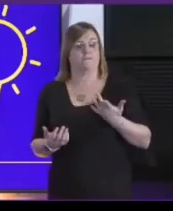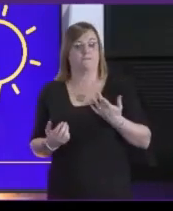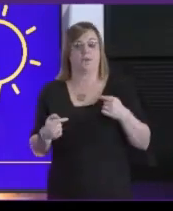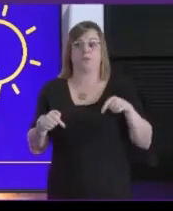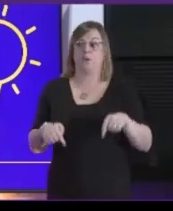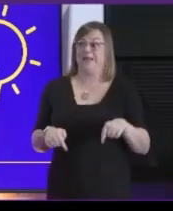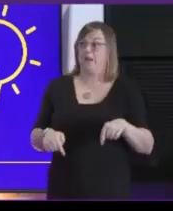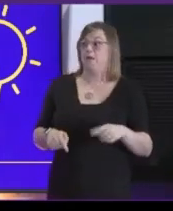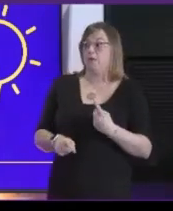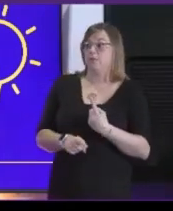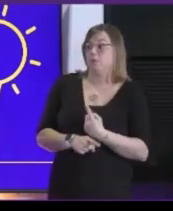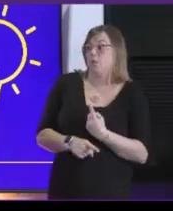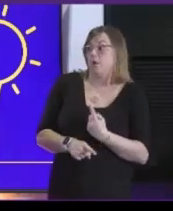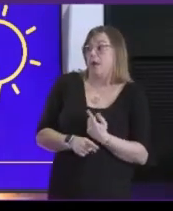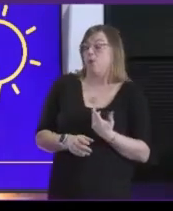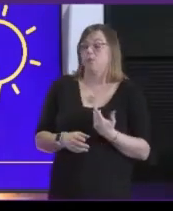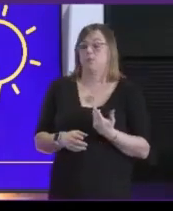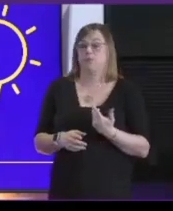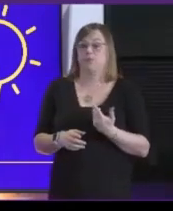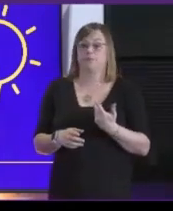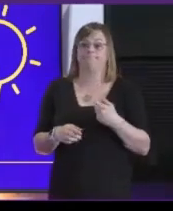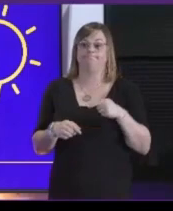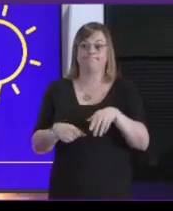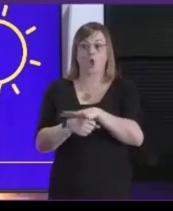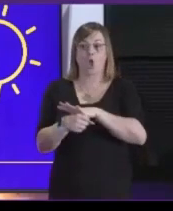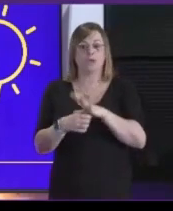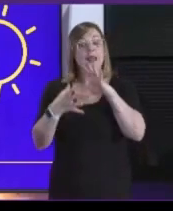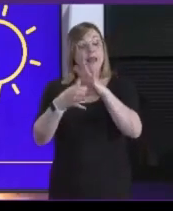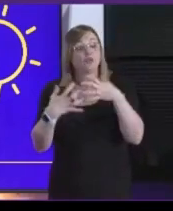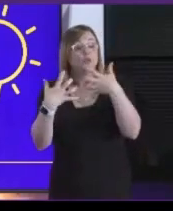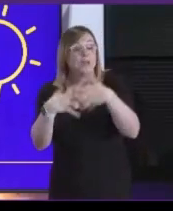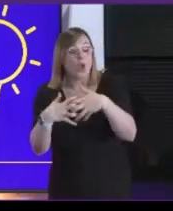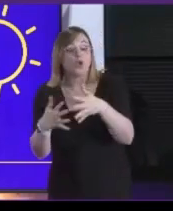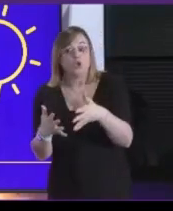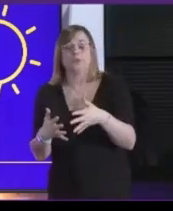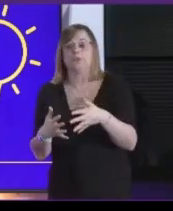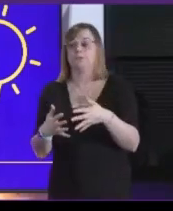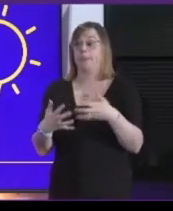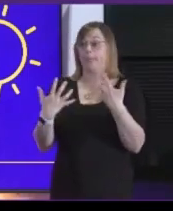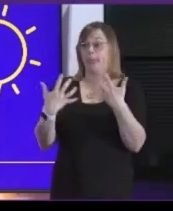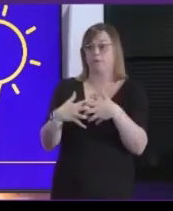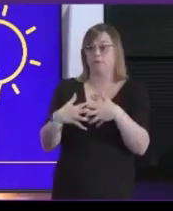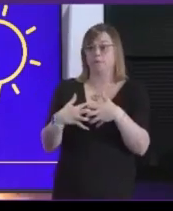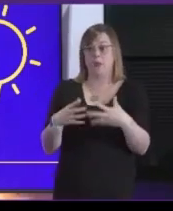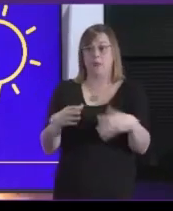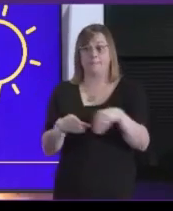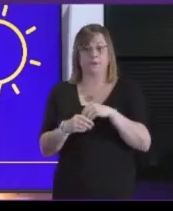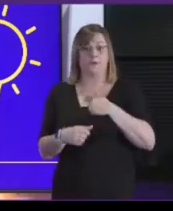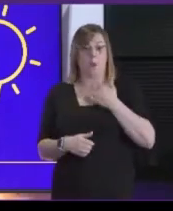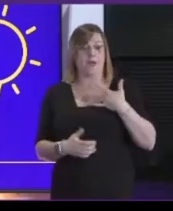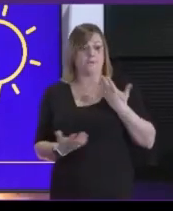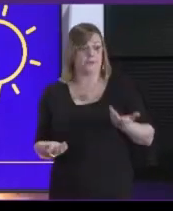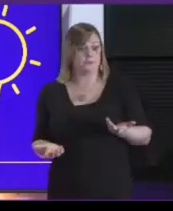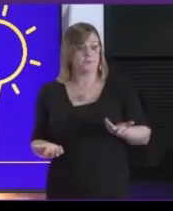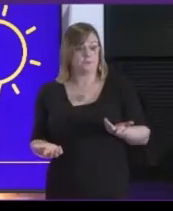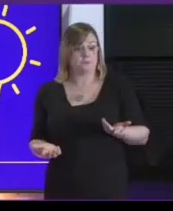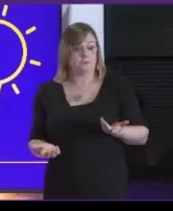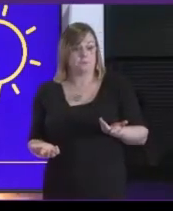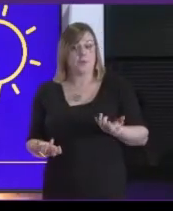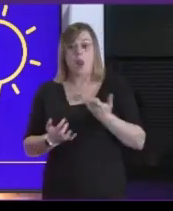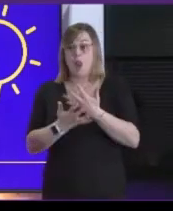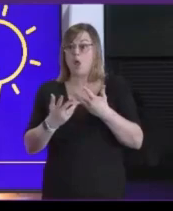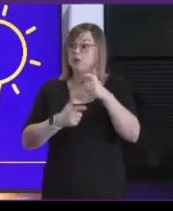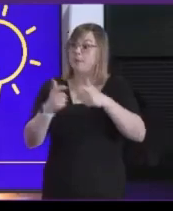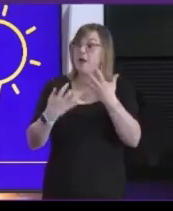talking about that in the context of technology, technology is our lives now in many respects. And for